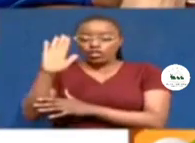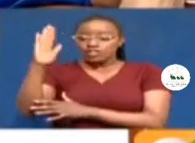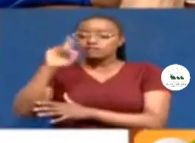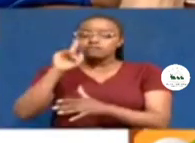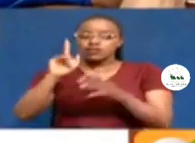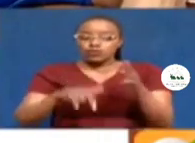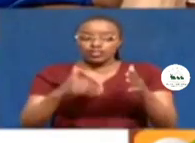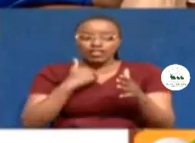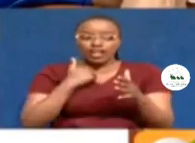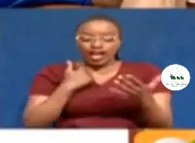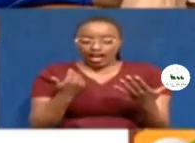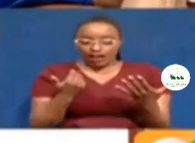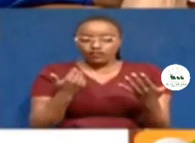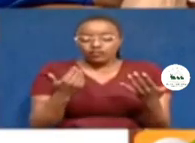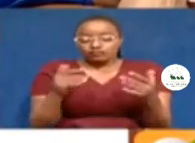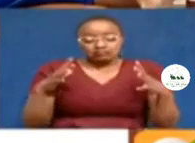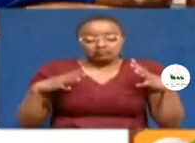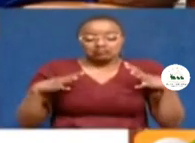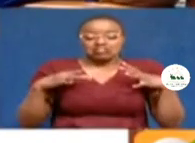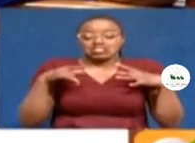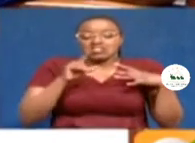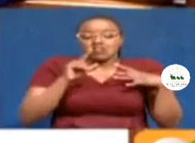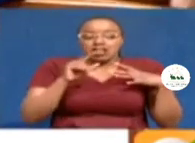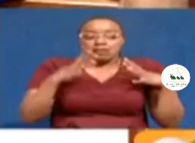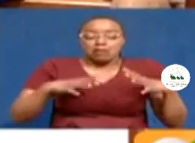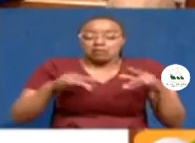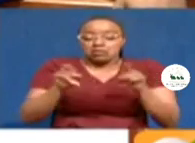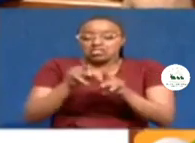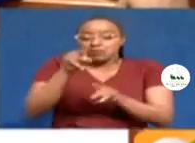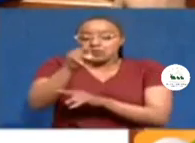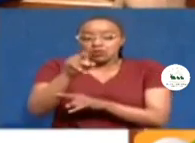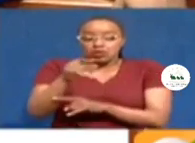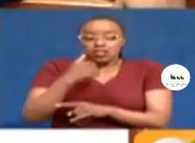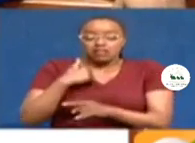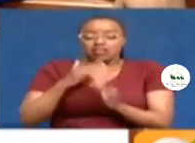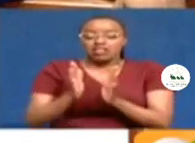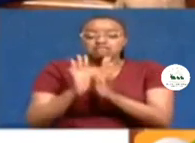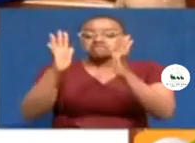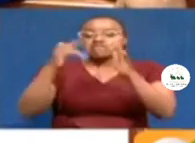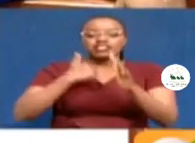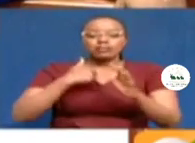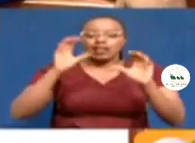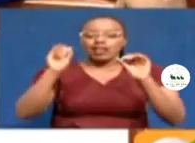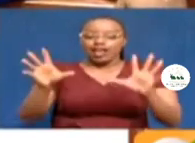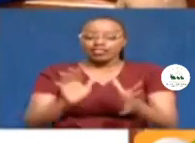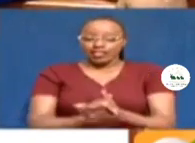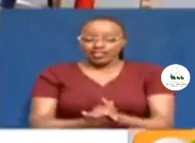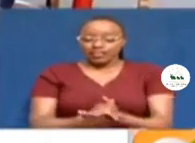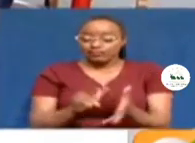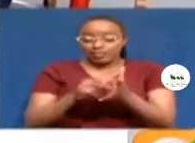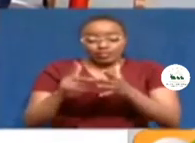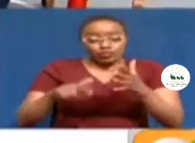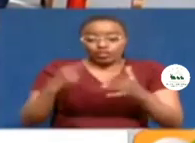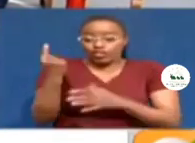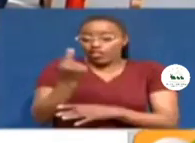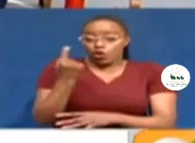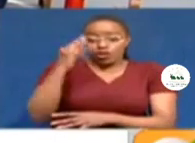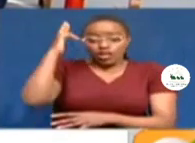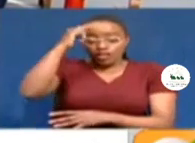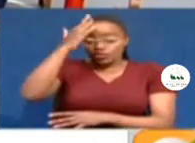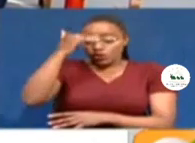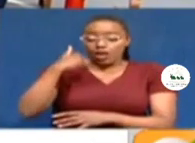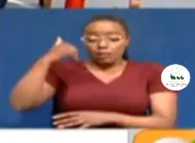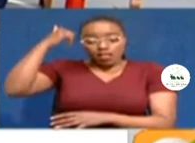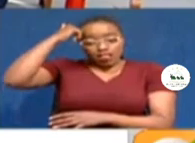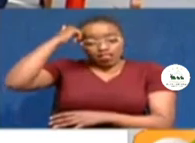said he would praise himself if people like you did not praise him. Right, yeah? Yes. So the only reason I